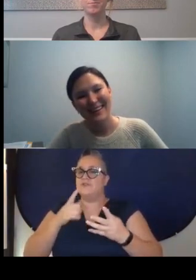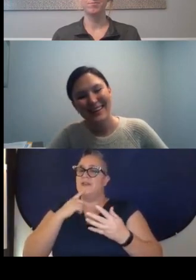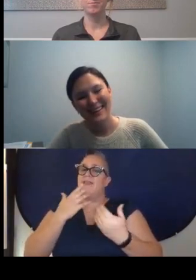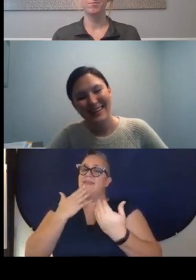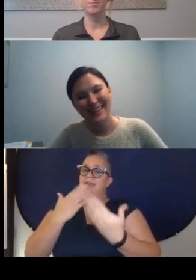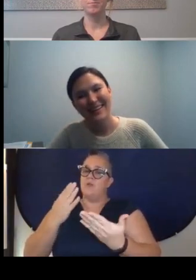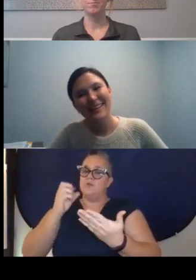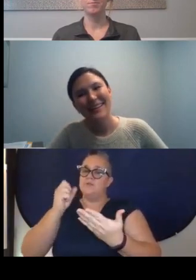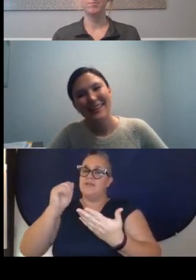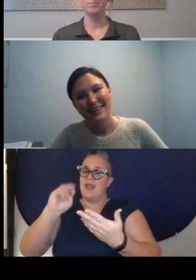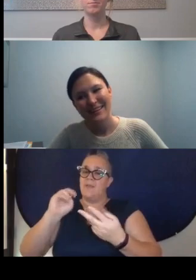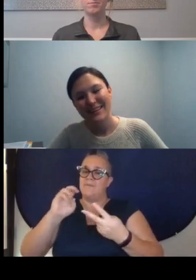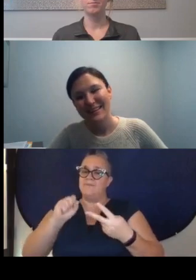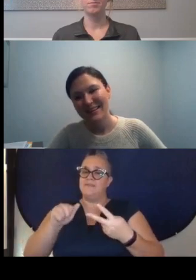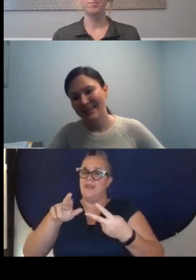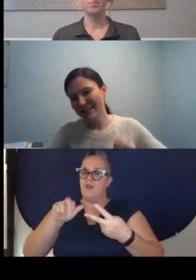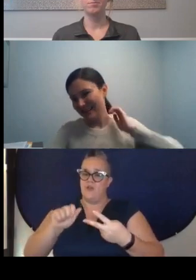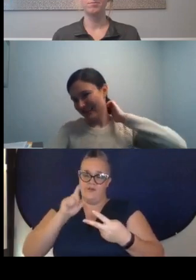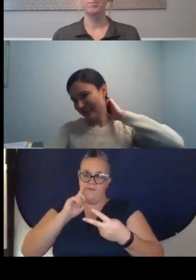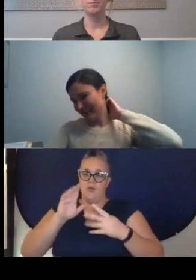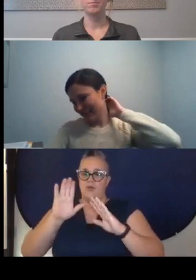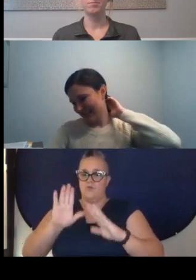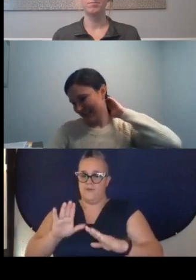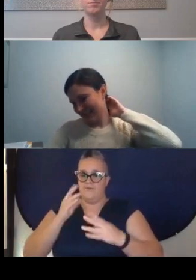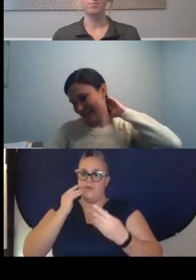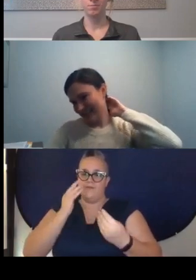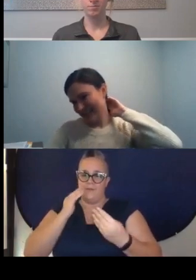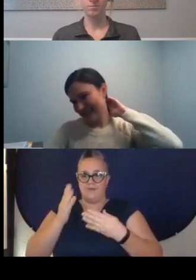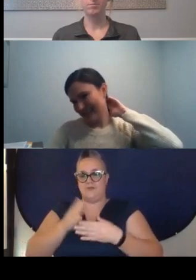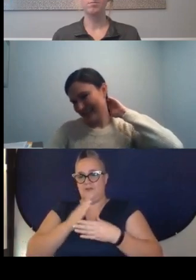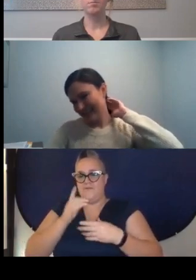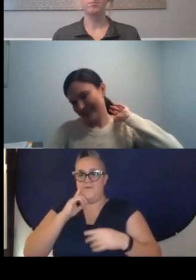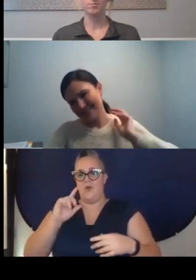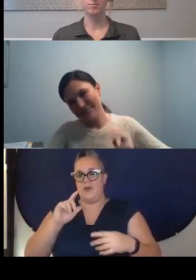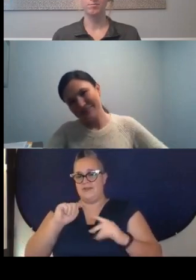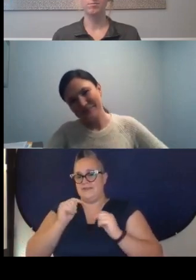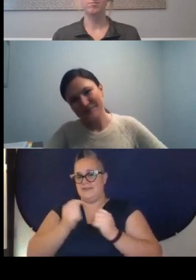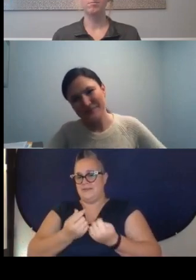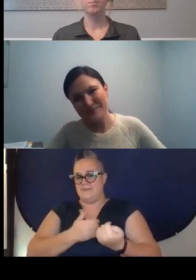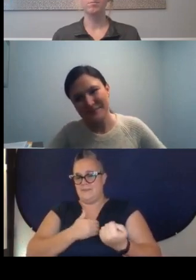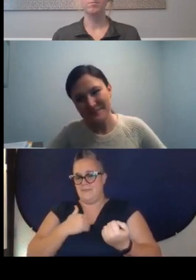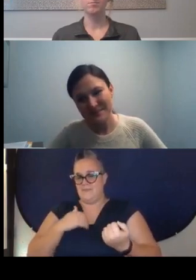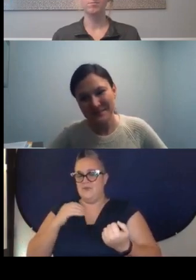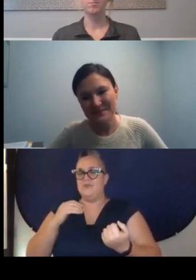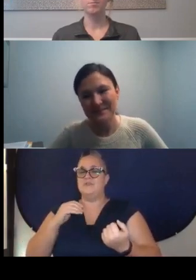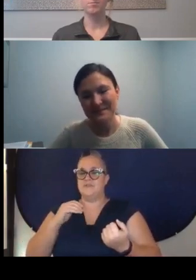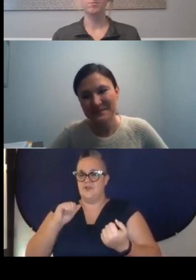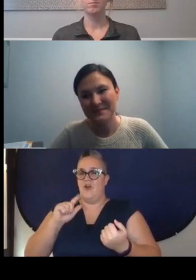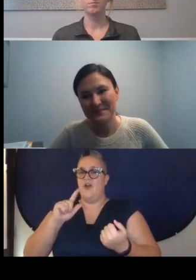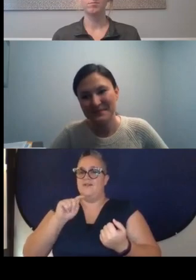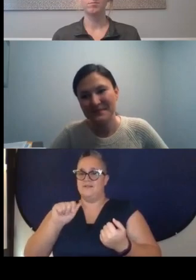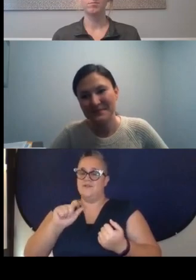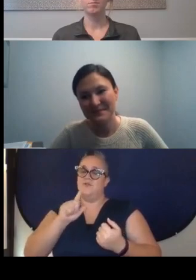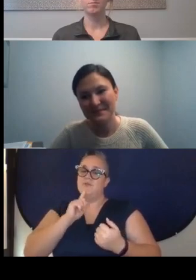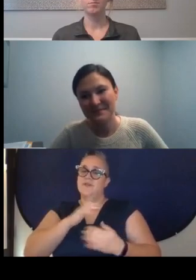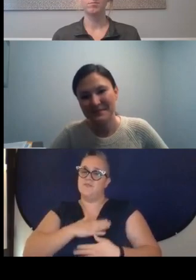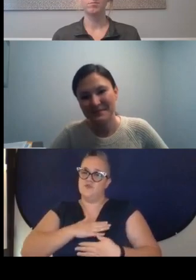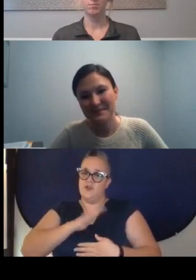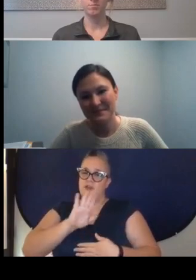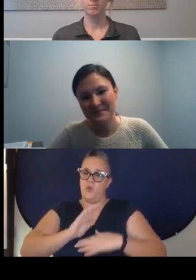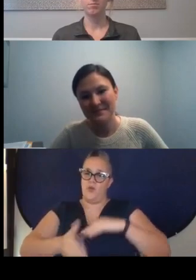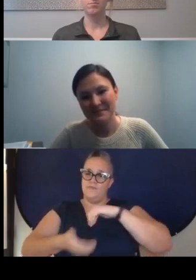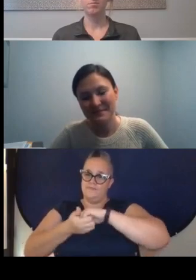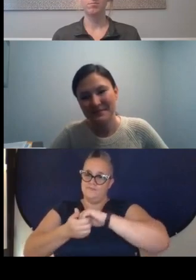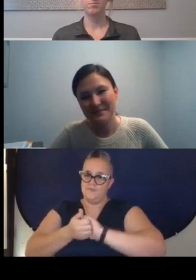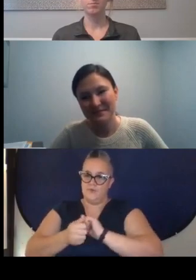Sarah, for the great info shared on becoming a team member of Alta Equipment. We appreciate your longstanding partnership and taking the time to be with us today